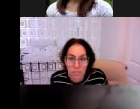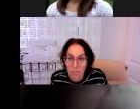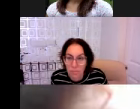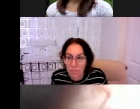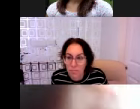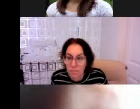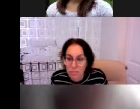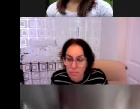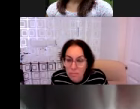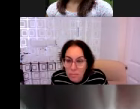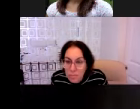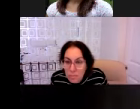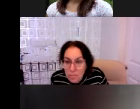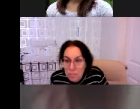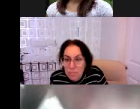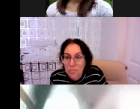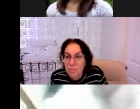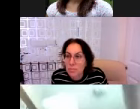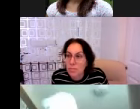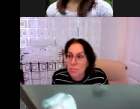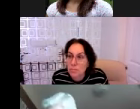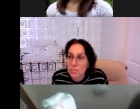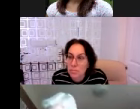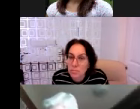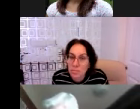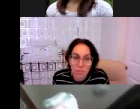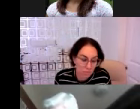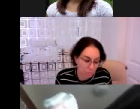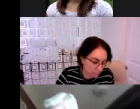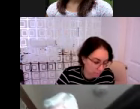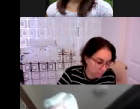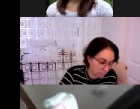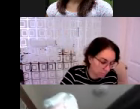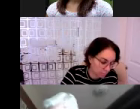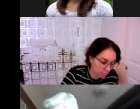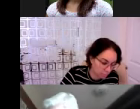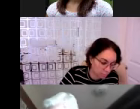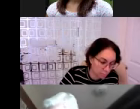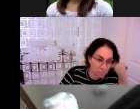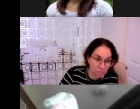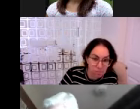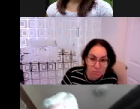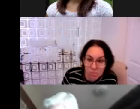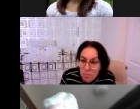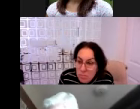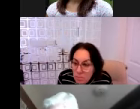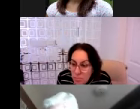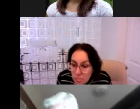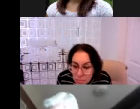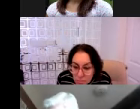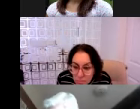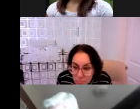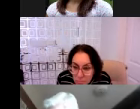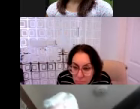That's a way to interactively visualize all this data, to conduct group comparisons, to share data that's completely anonymized through the web